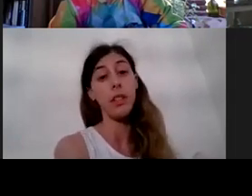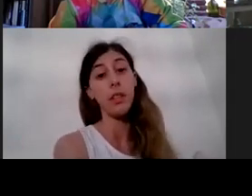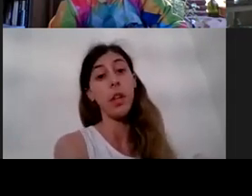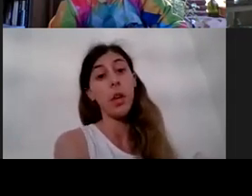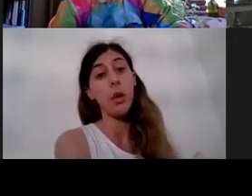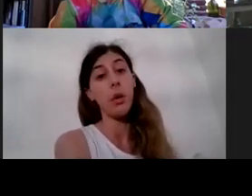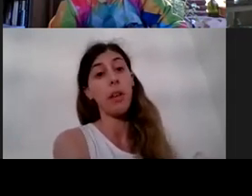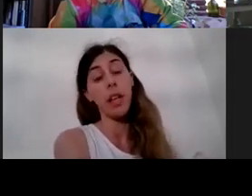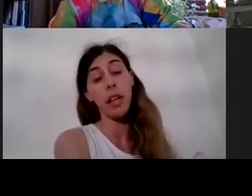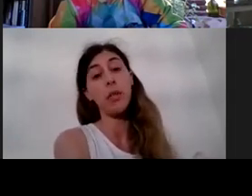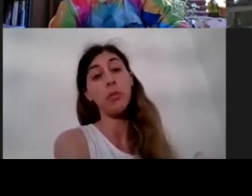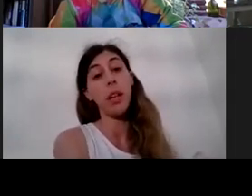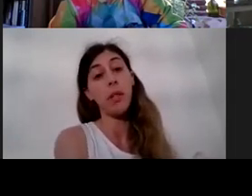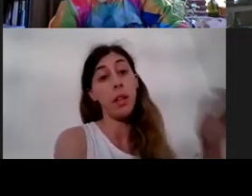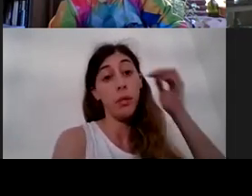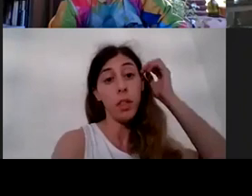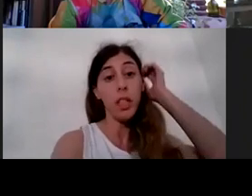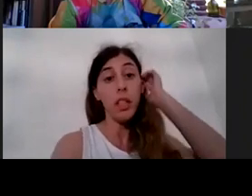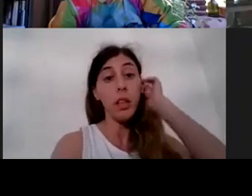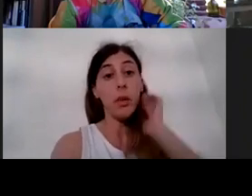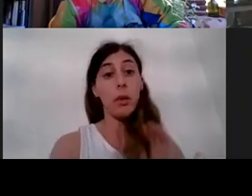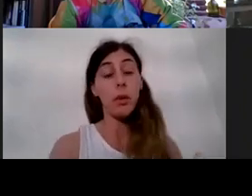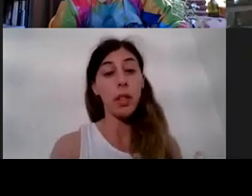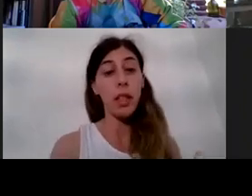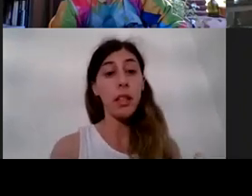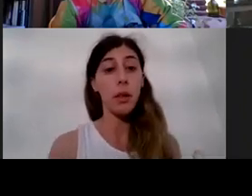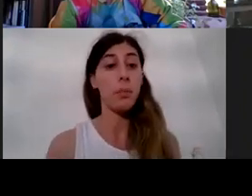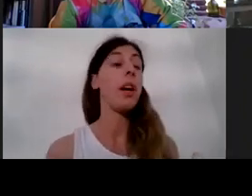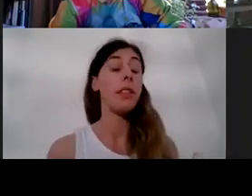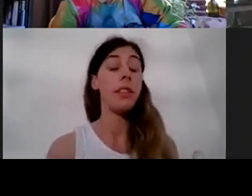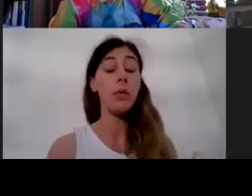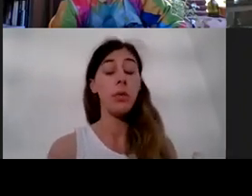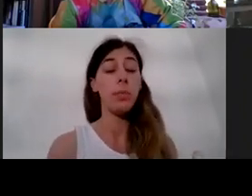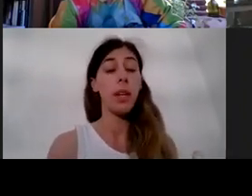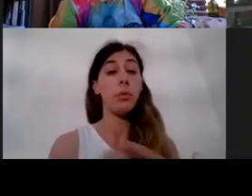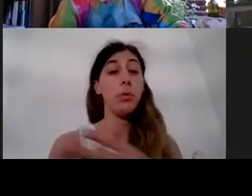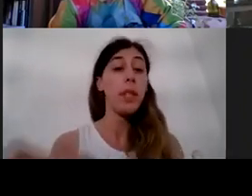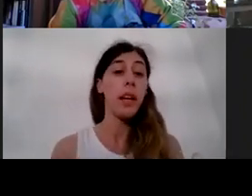threatened by other physicians.